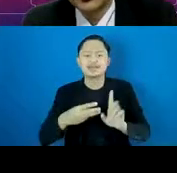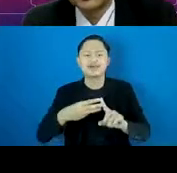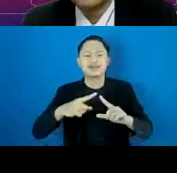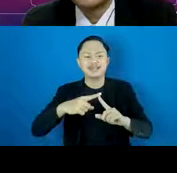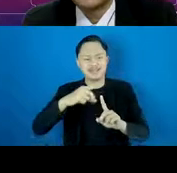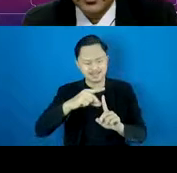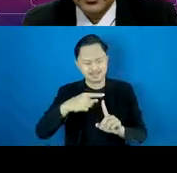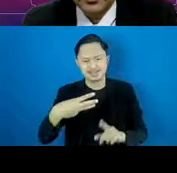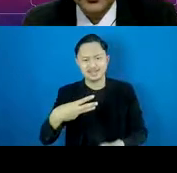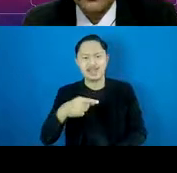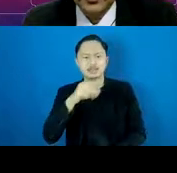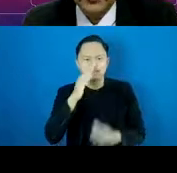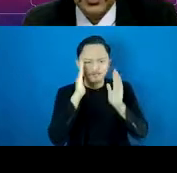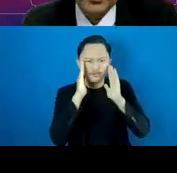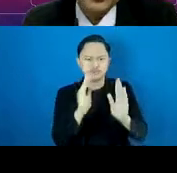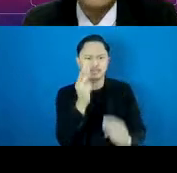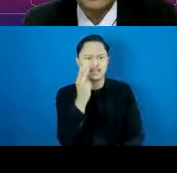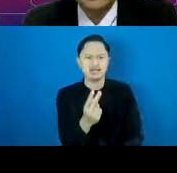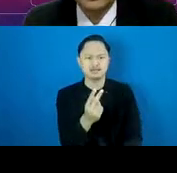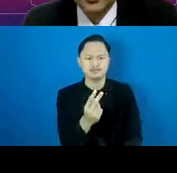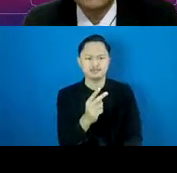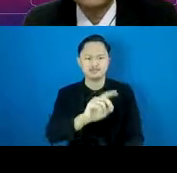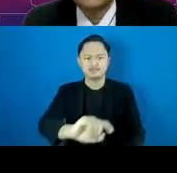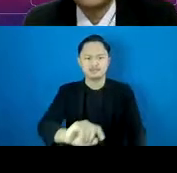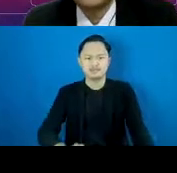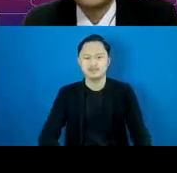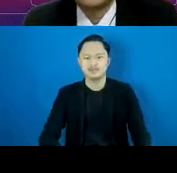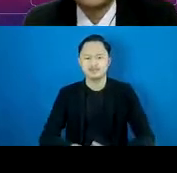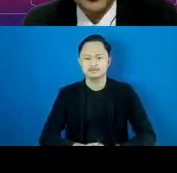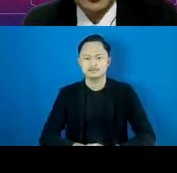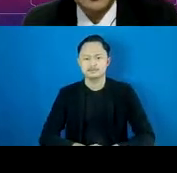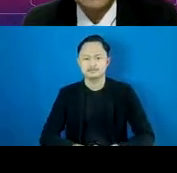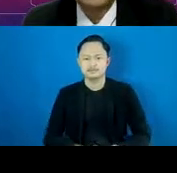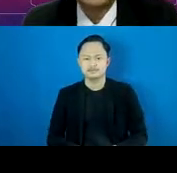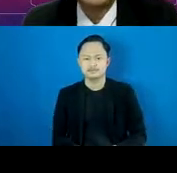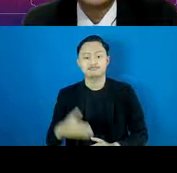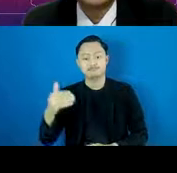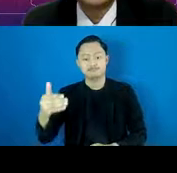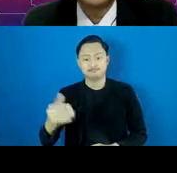it, will be mitigated as a risk. Next, please.